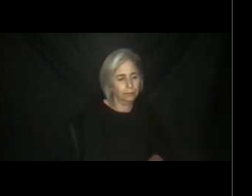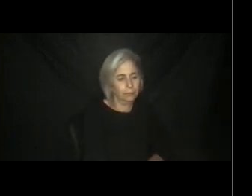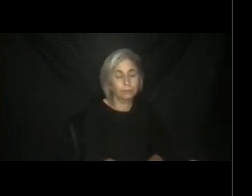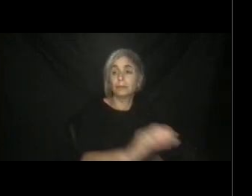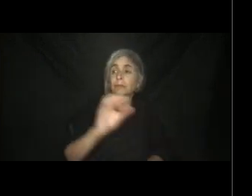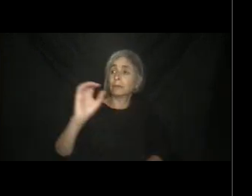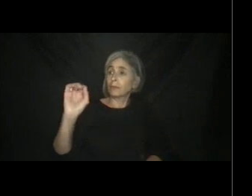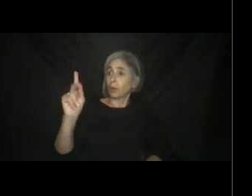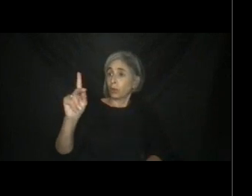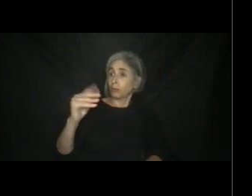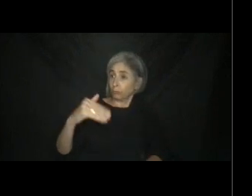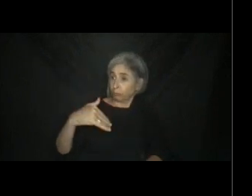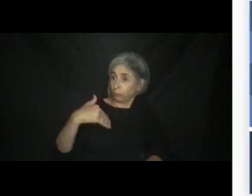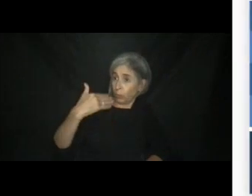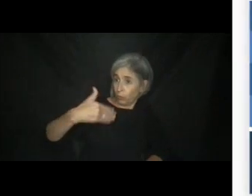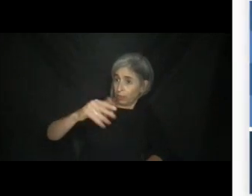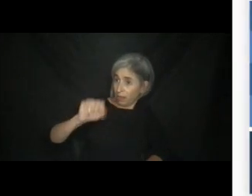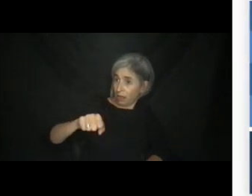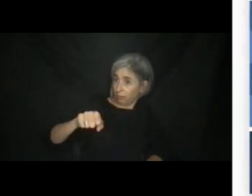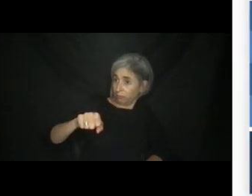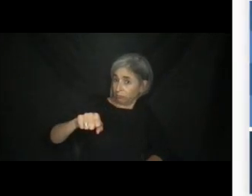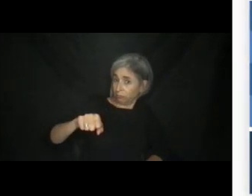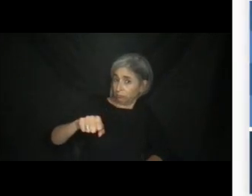All right, can we proceed?